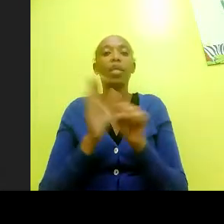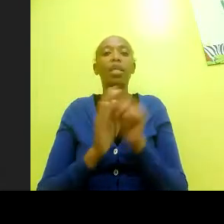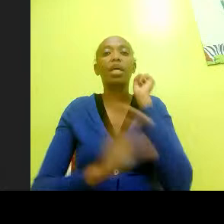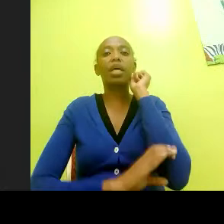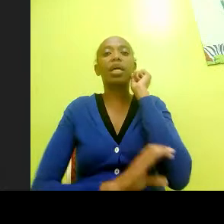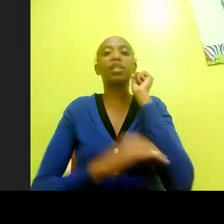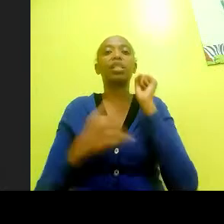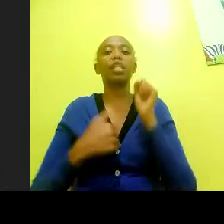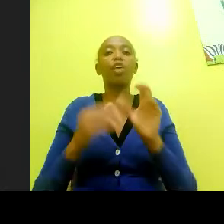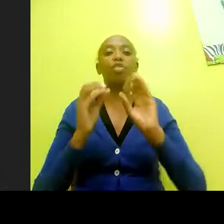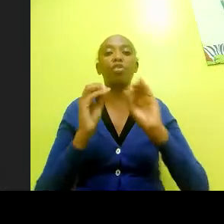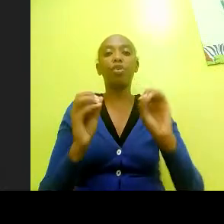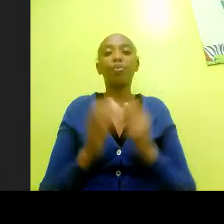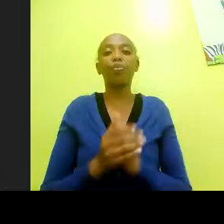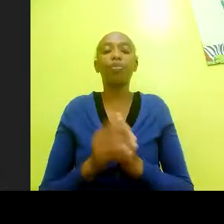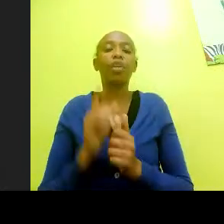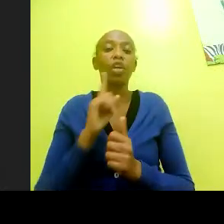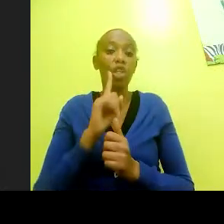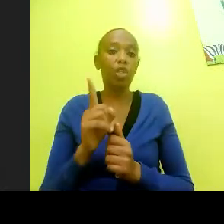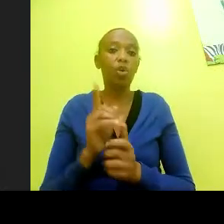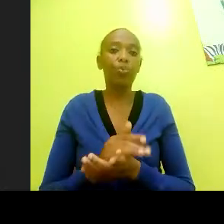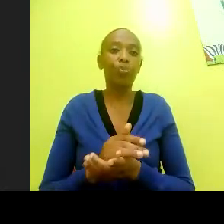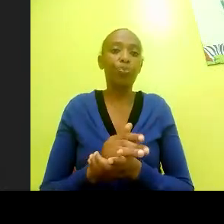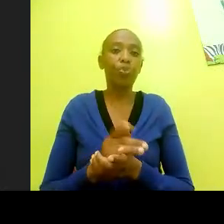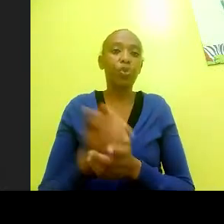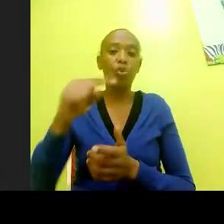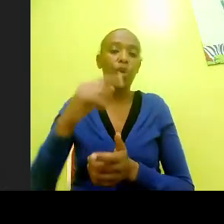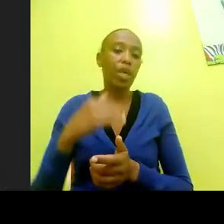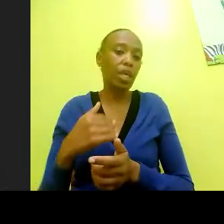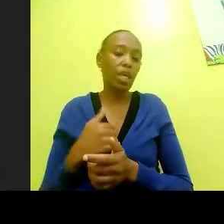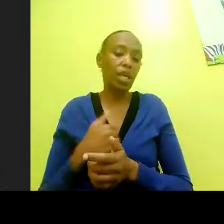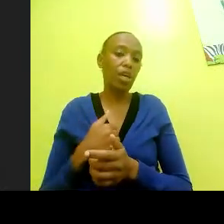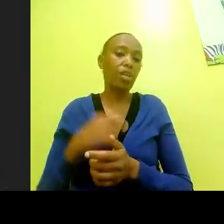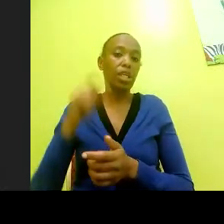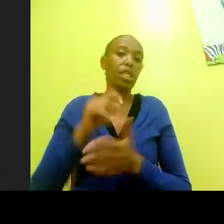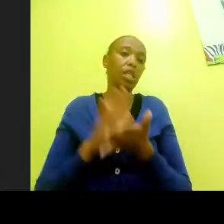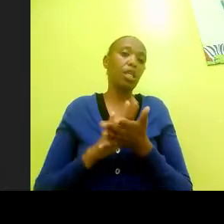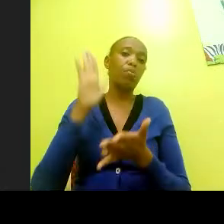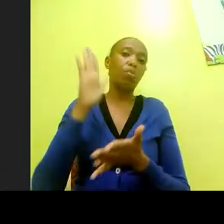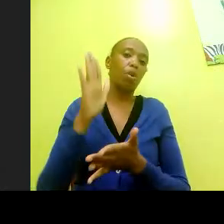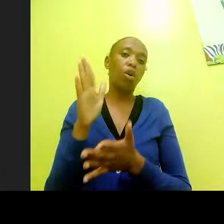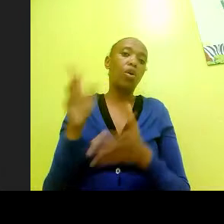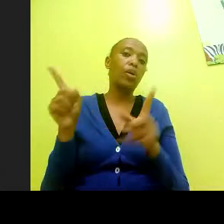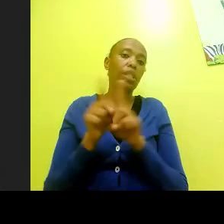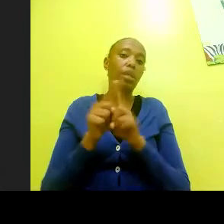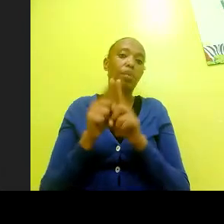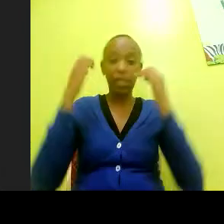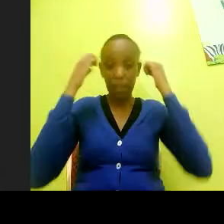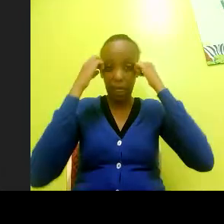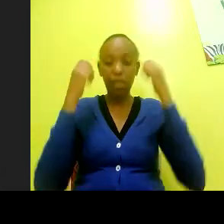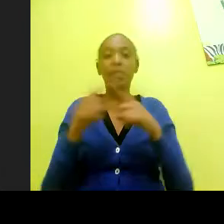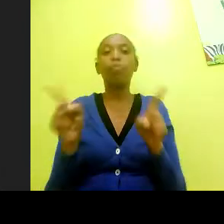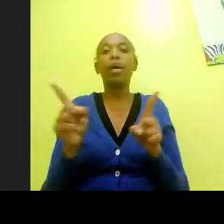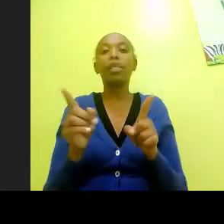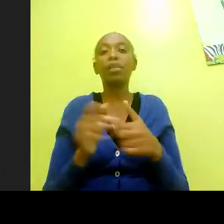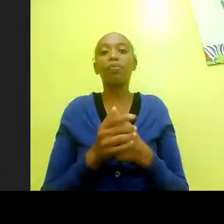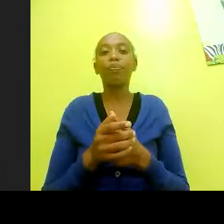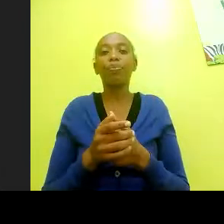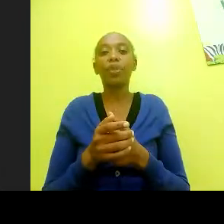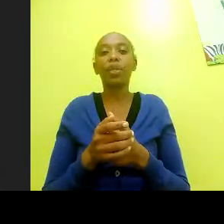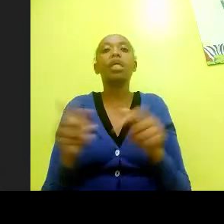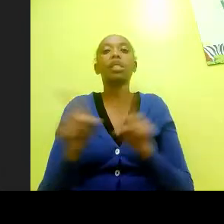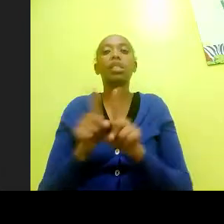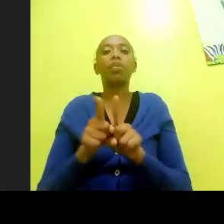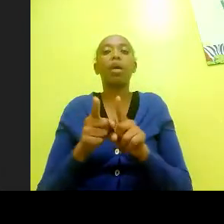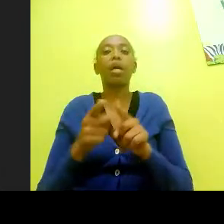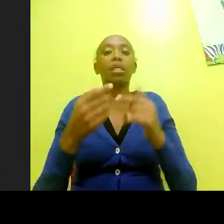have. So we do need more of such studies, but as it is